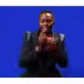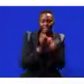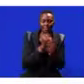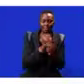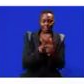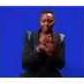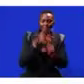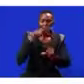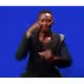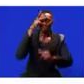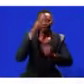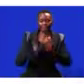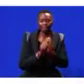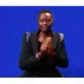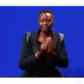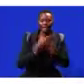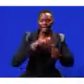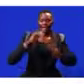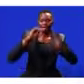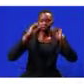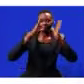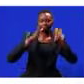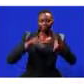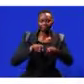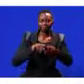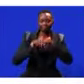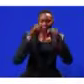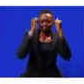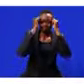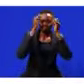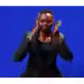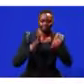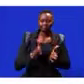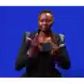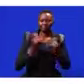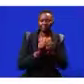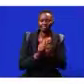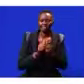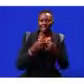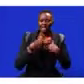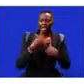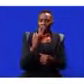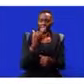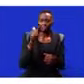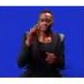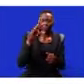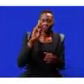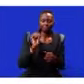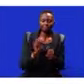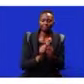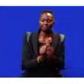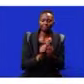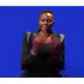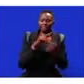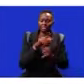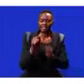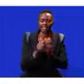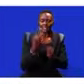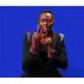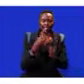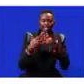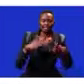the parent, teachers, and students. One weekend a day. Kite makendo gin